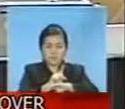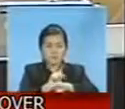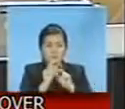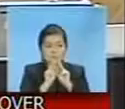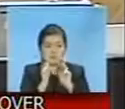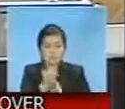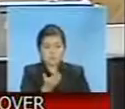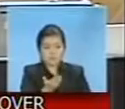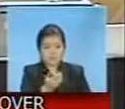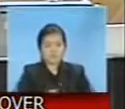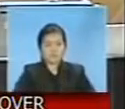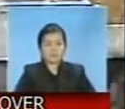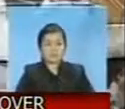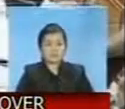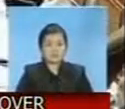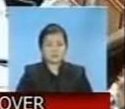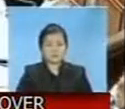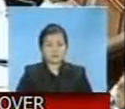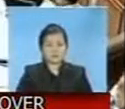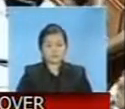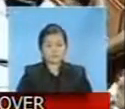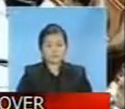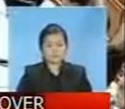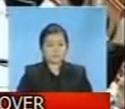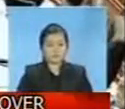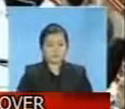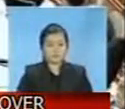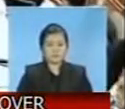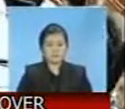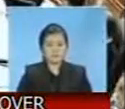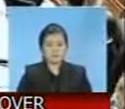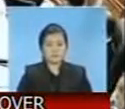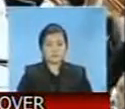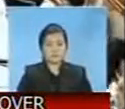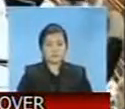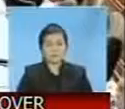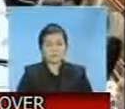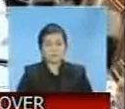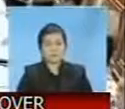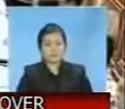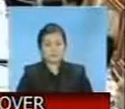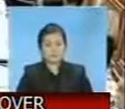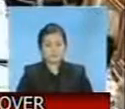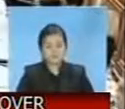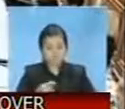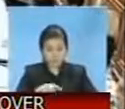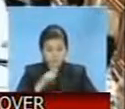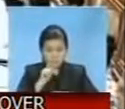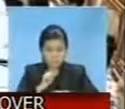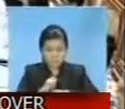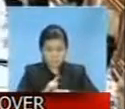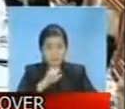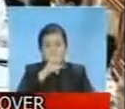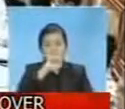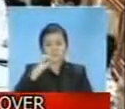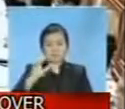was sentenced to a two-year jail term for abuse of power. On the other hand, Watana Meung Suk, the Pheu